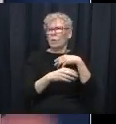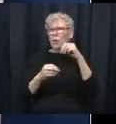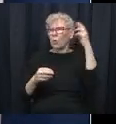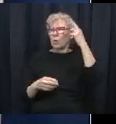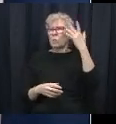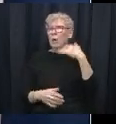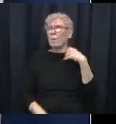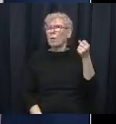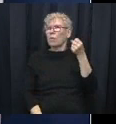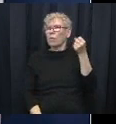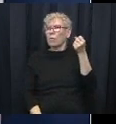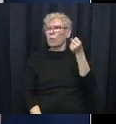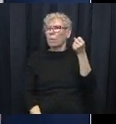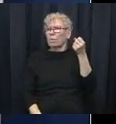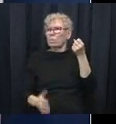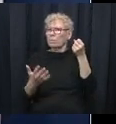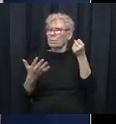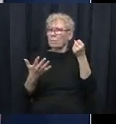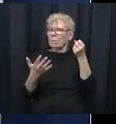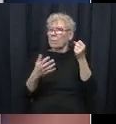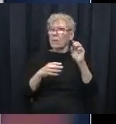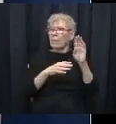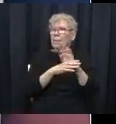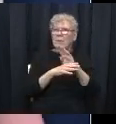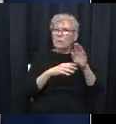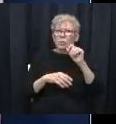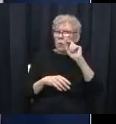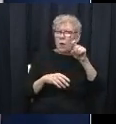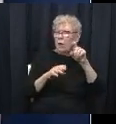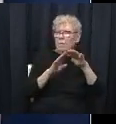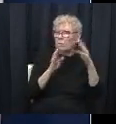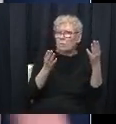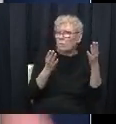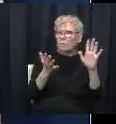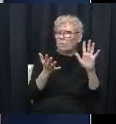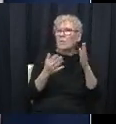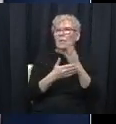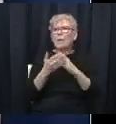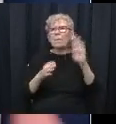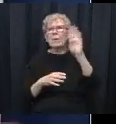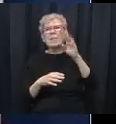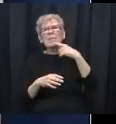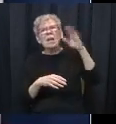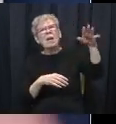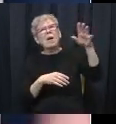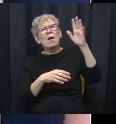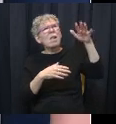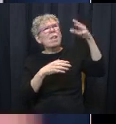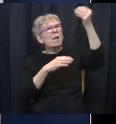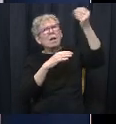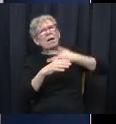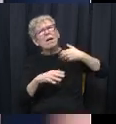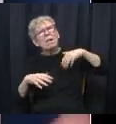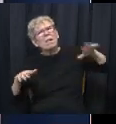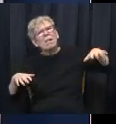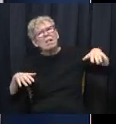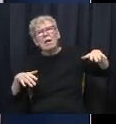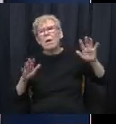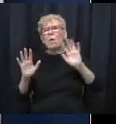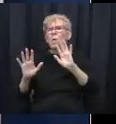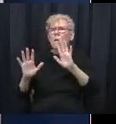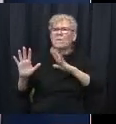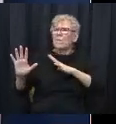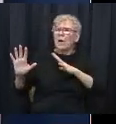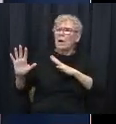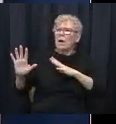don't we have more notice? Well, you don't have to do anything, right? You can keep your plans or you can expand based on